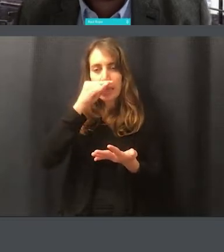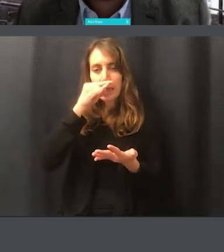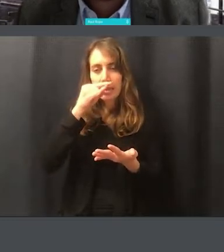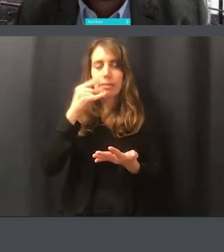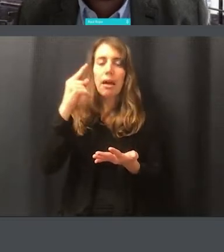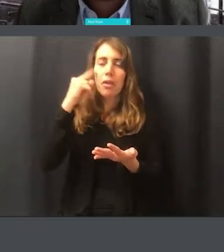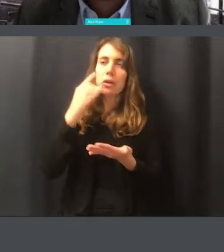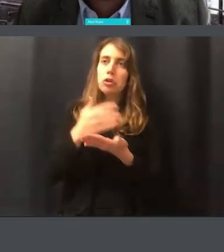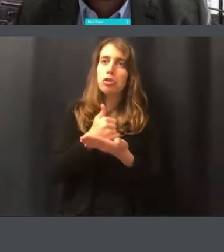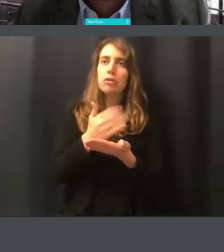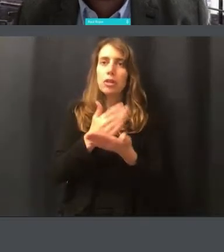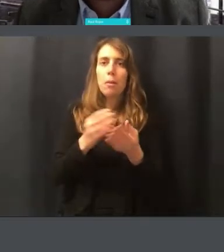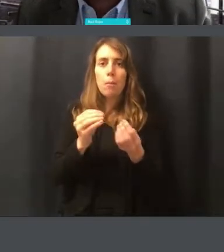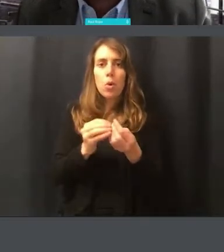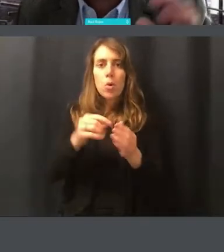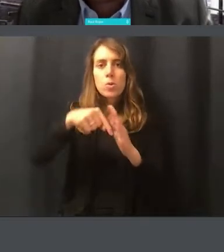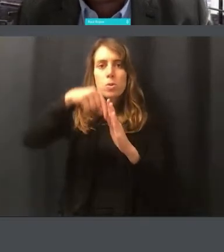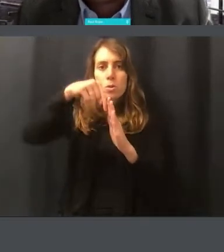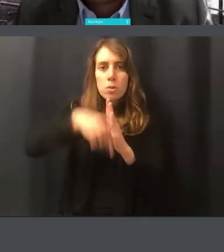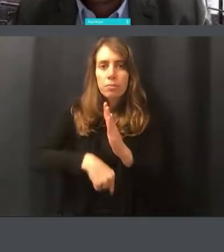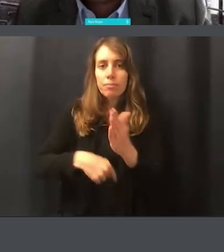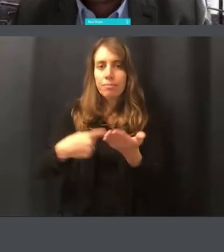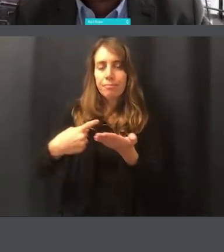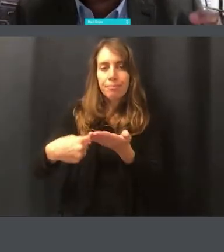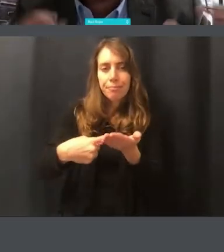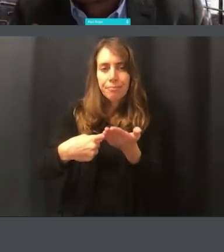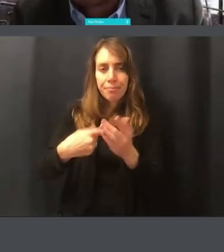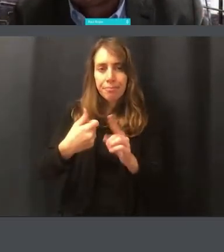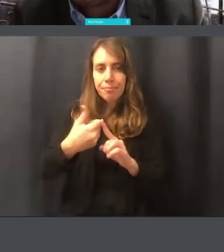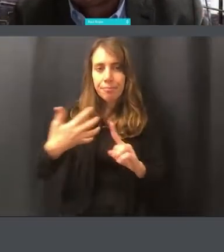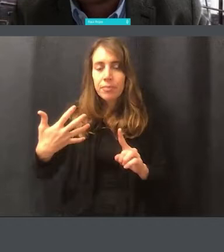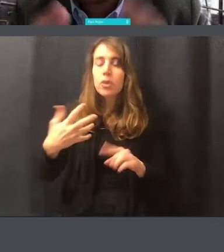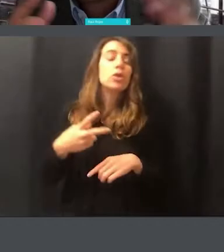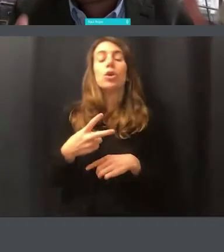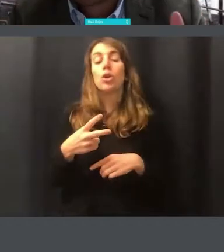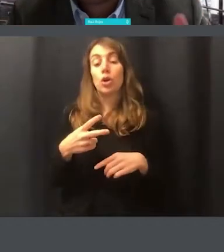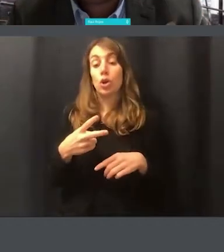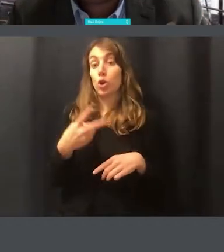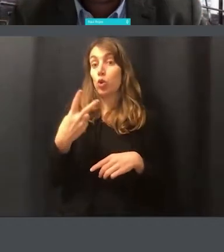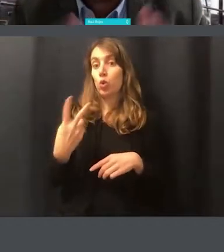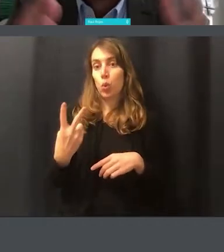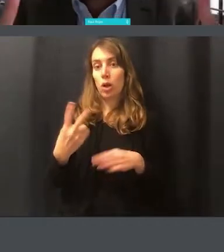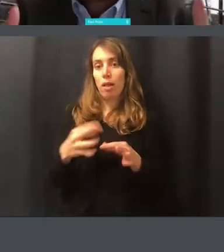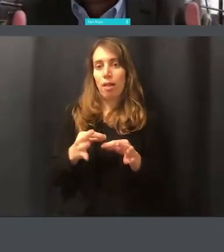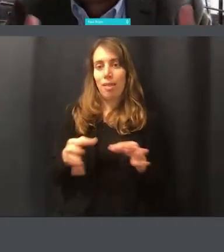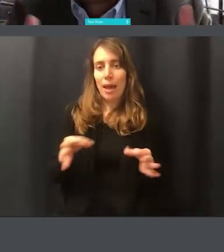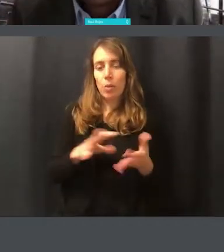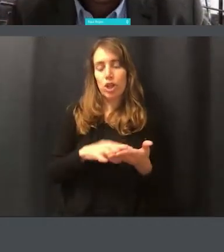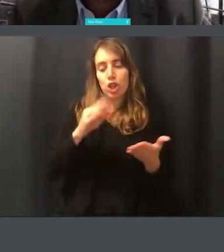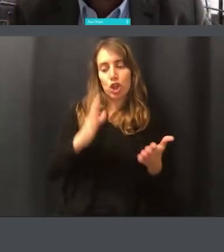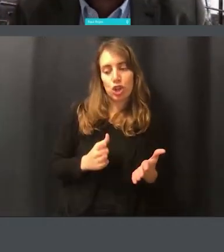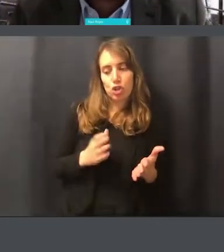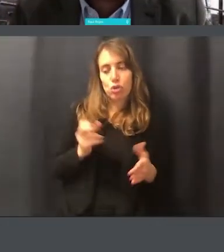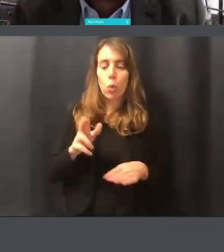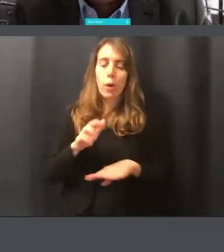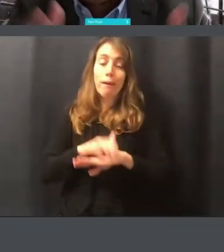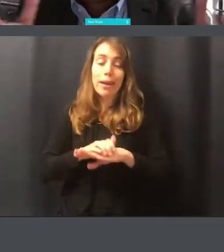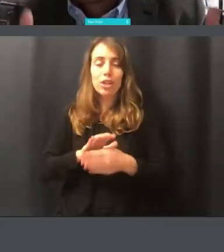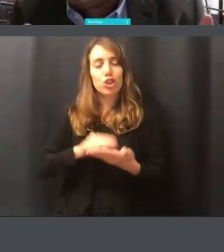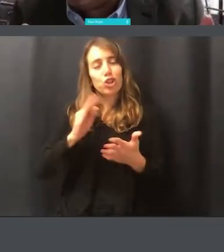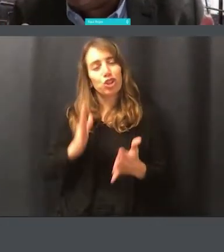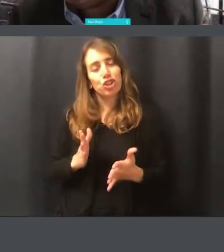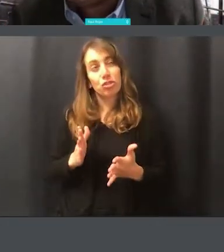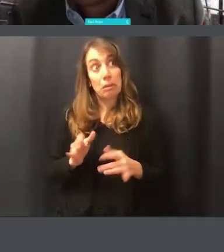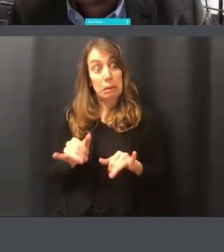attention, right? Because dual language learners and English learners, again, this is the issue of labels. Are they the same thing?